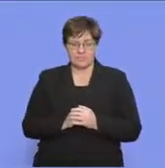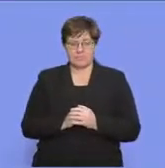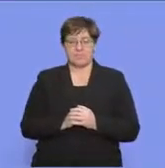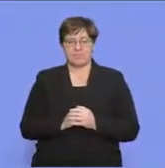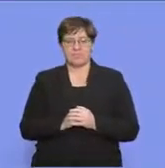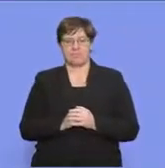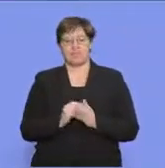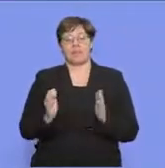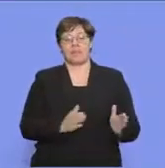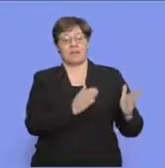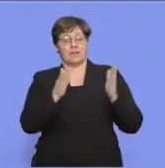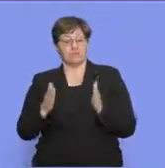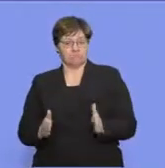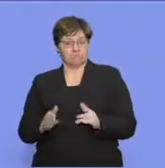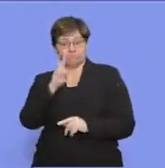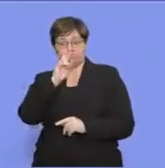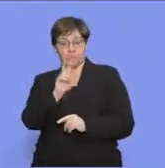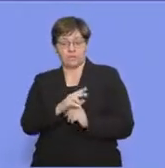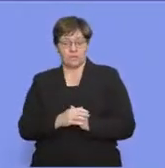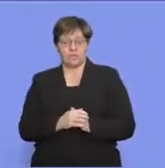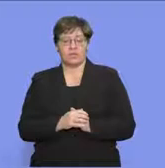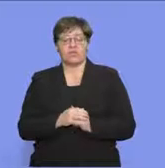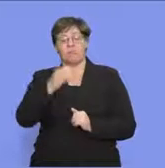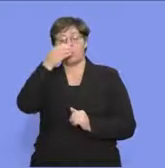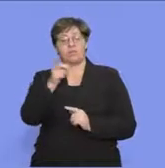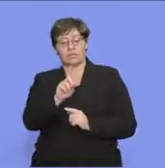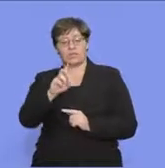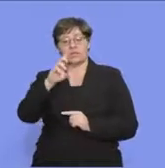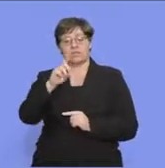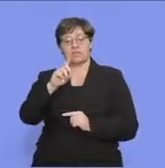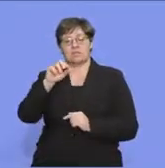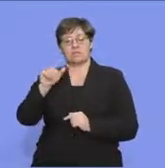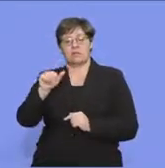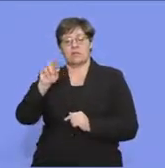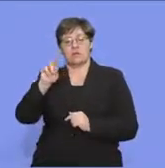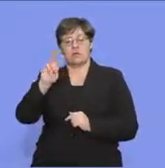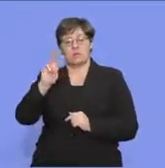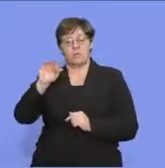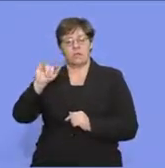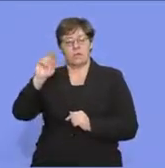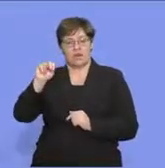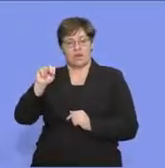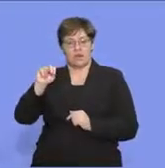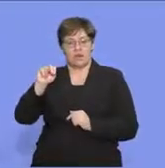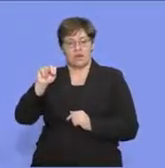All right, and then the next one we're going to look at, the next concept, is Darwinism, and that's named